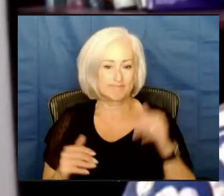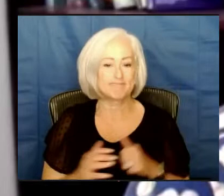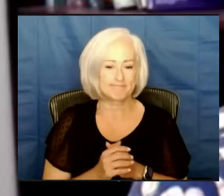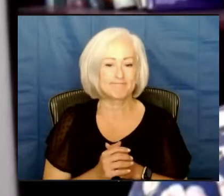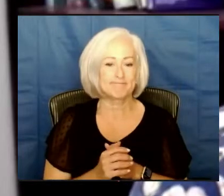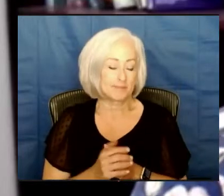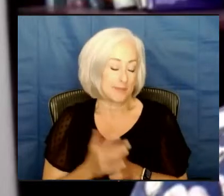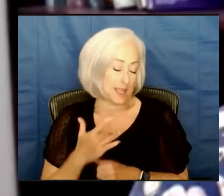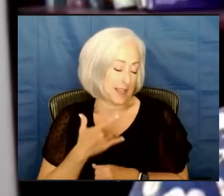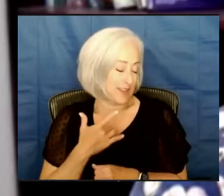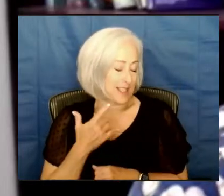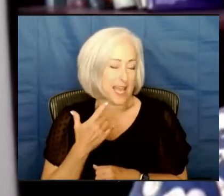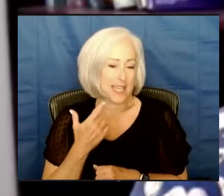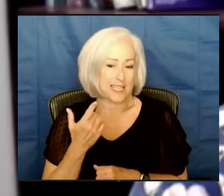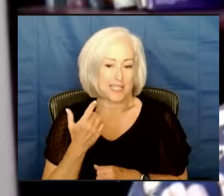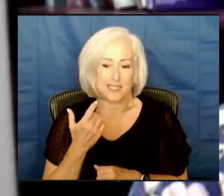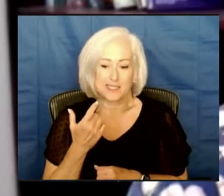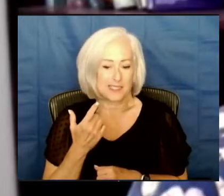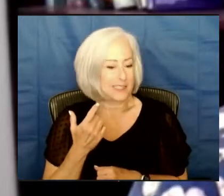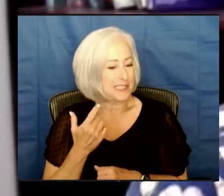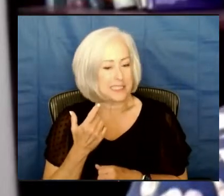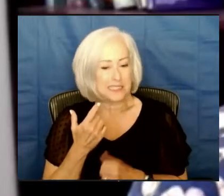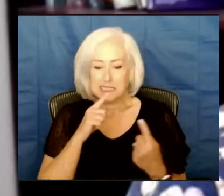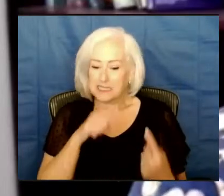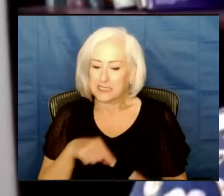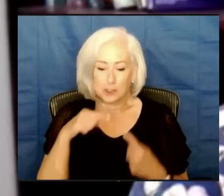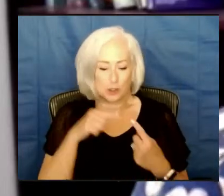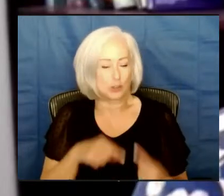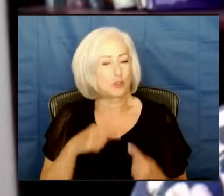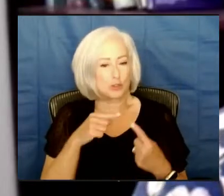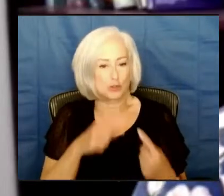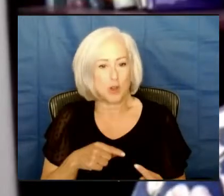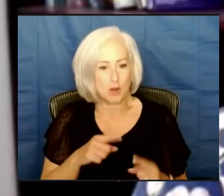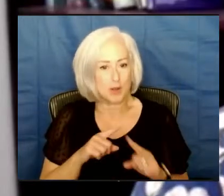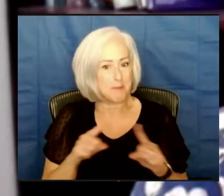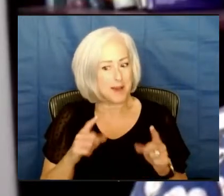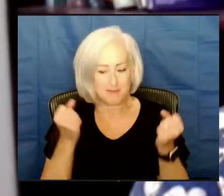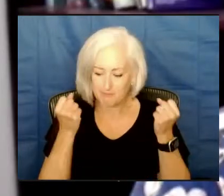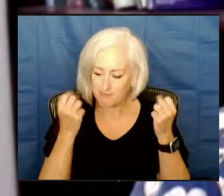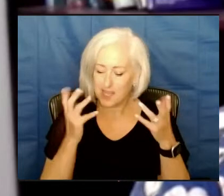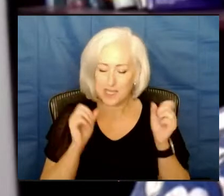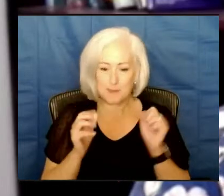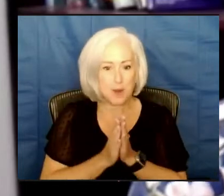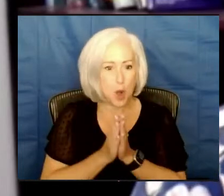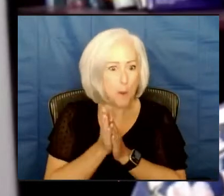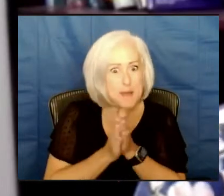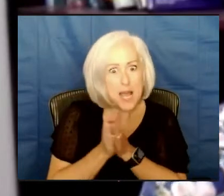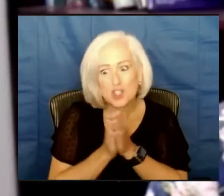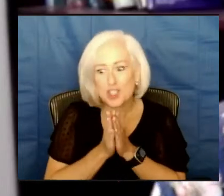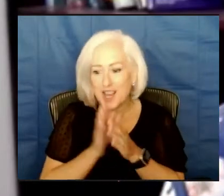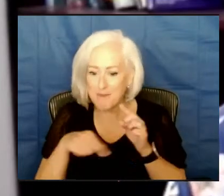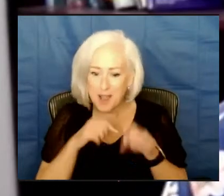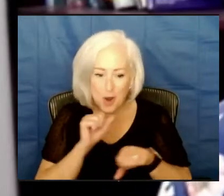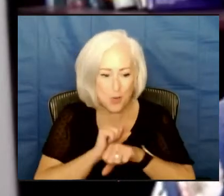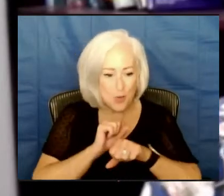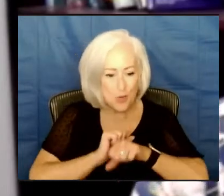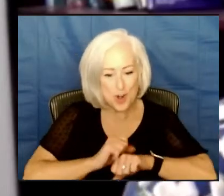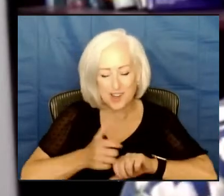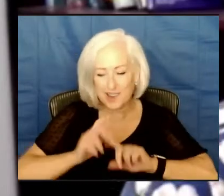I feel like it's a bit of an uphill battle, but I think there's a lot of us who are super passionate about this work, and we're up for the challenge.